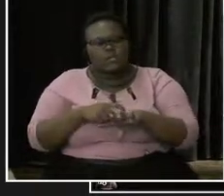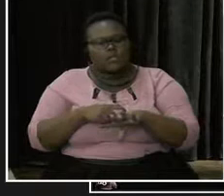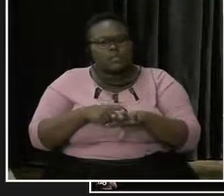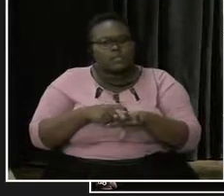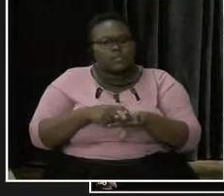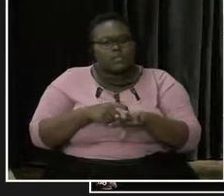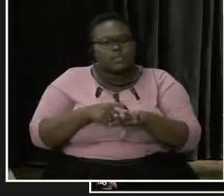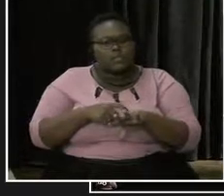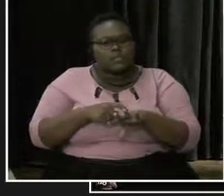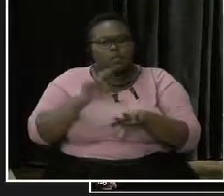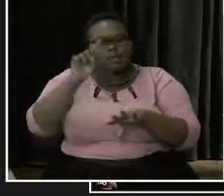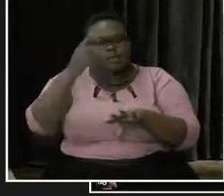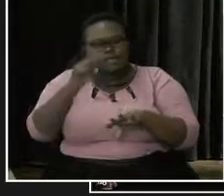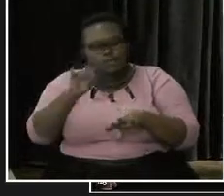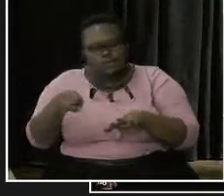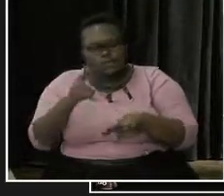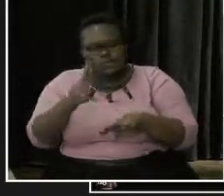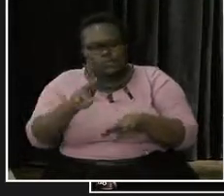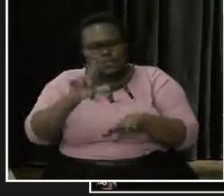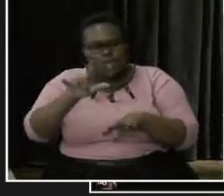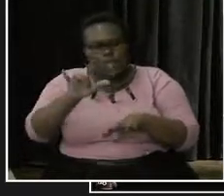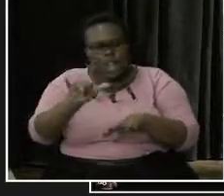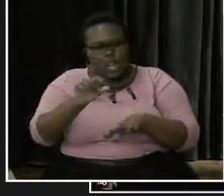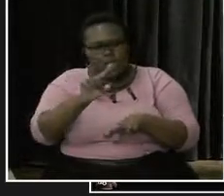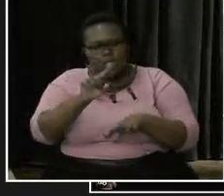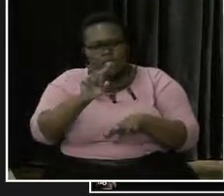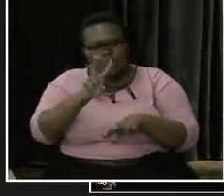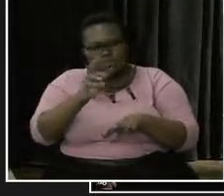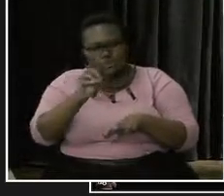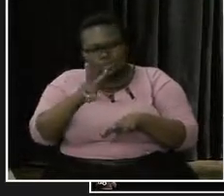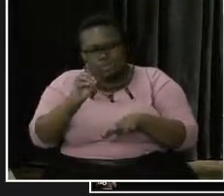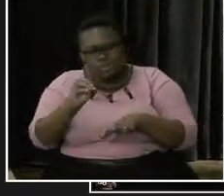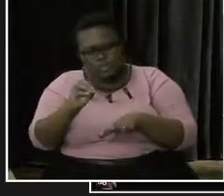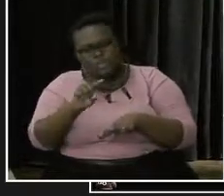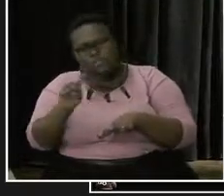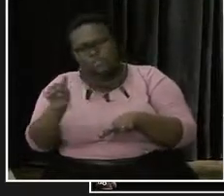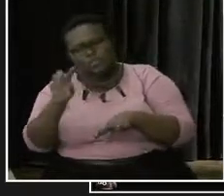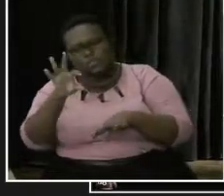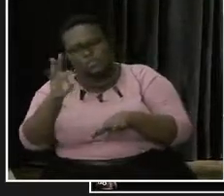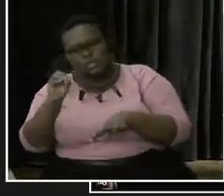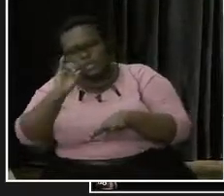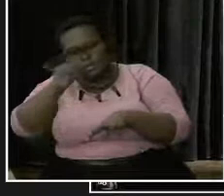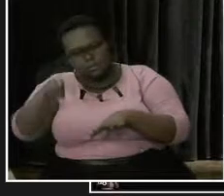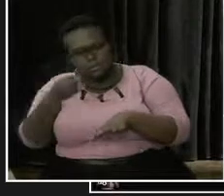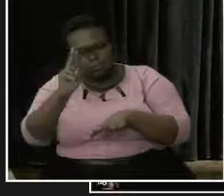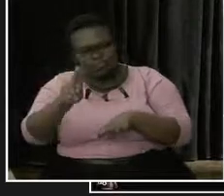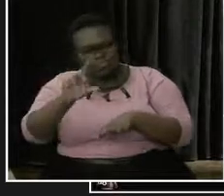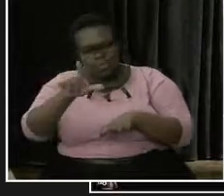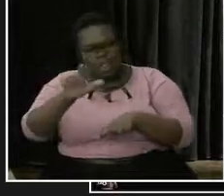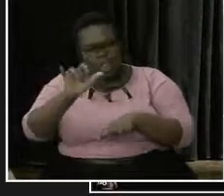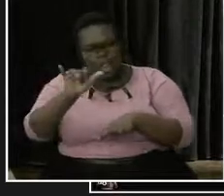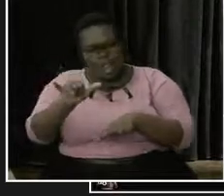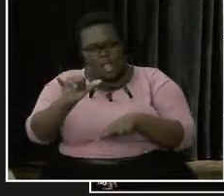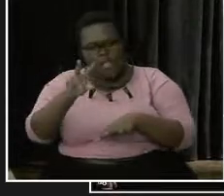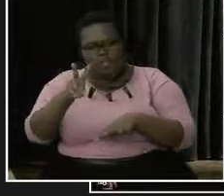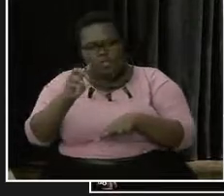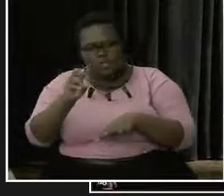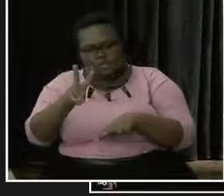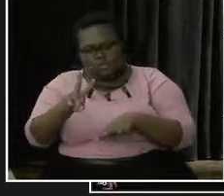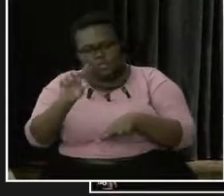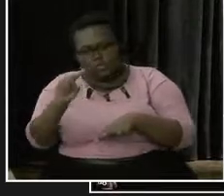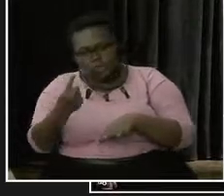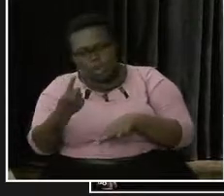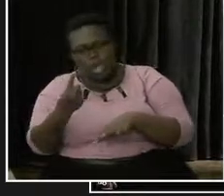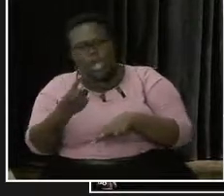of 1st of July 2020 to 30 July 2021. In short,